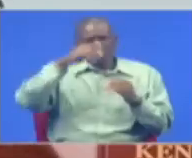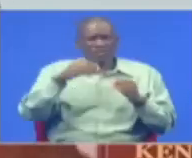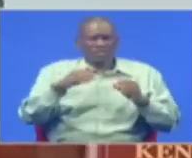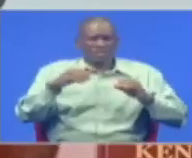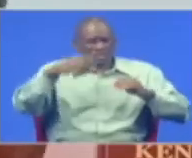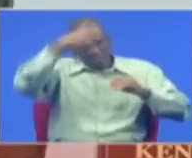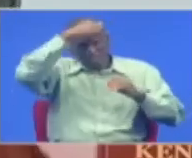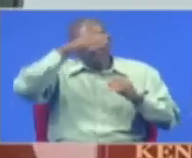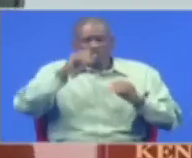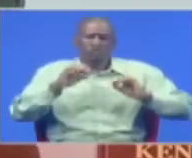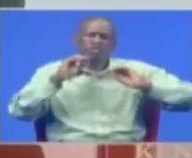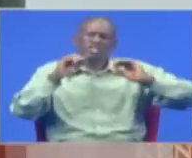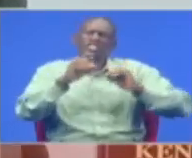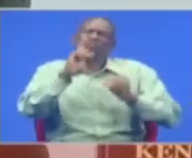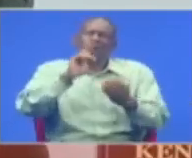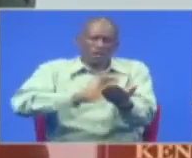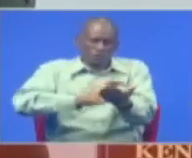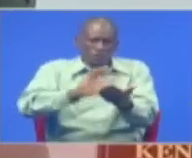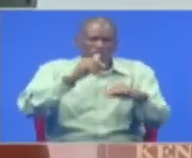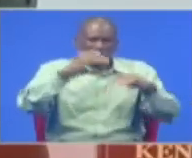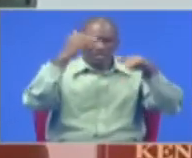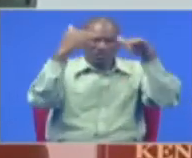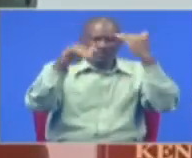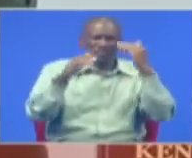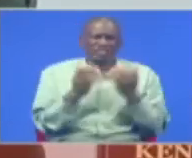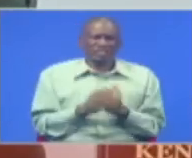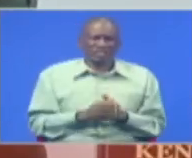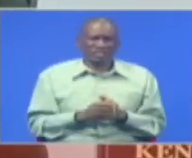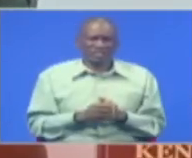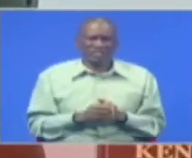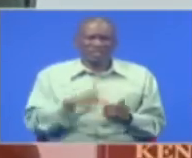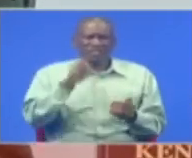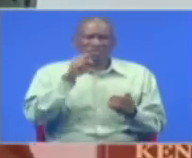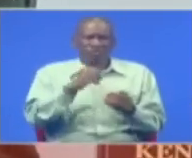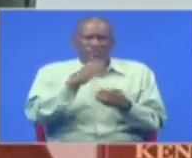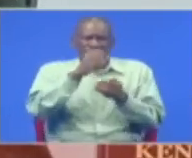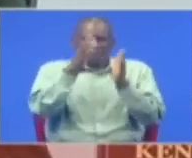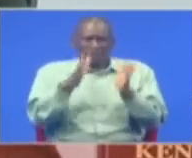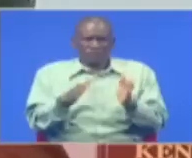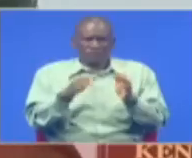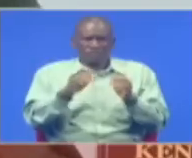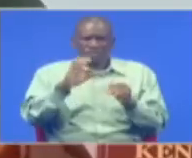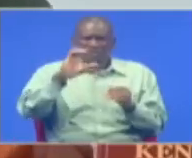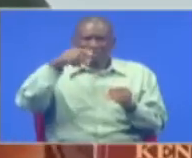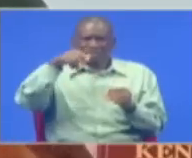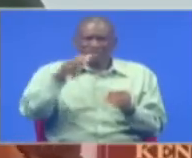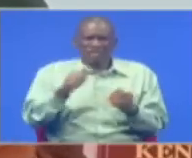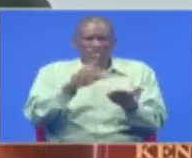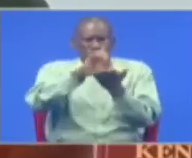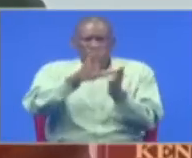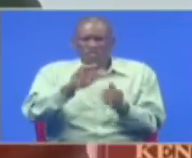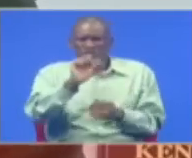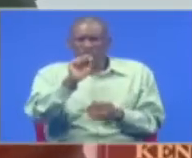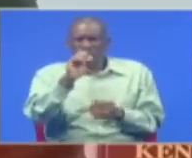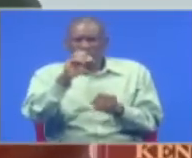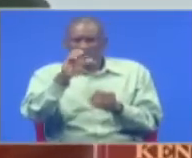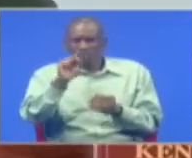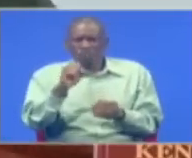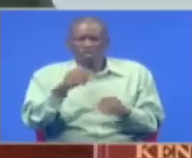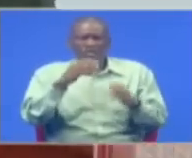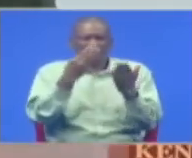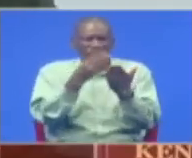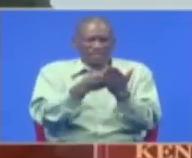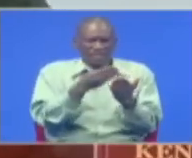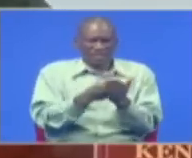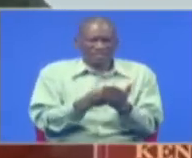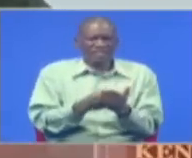at least one course at the university. So if someone is CPA, Dr. So and so in finance,